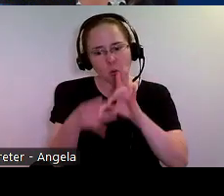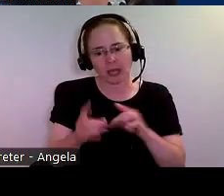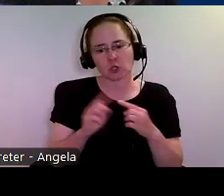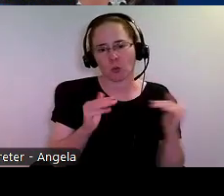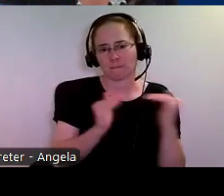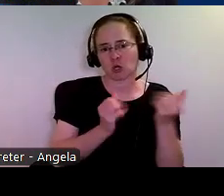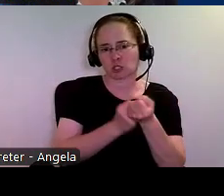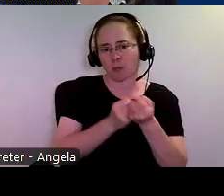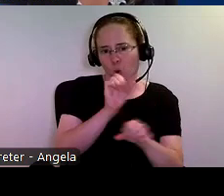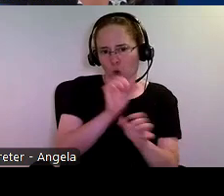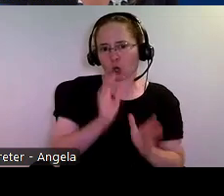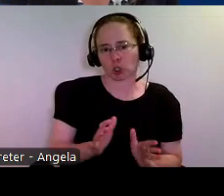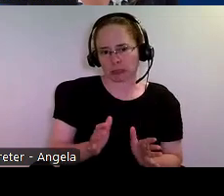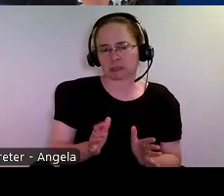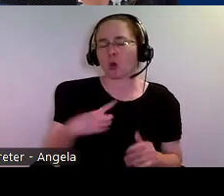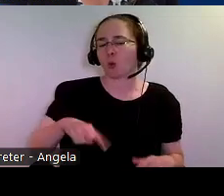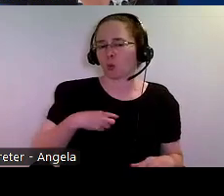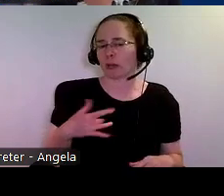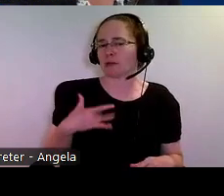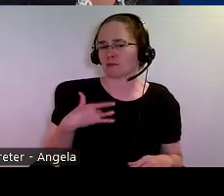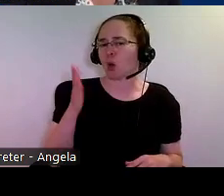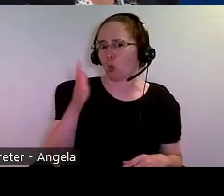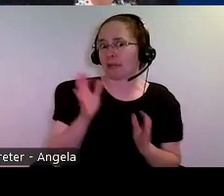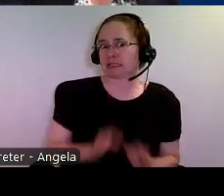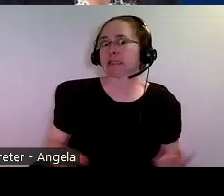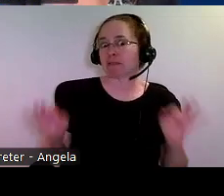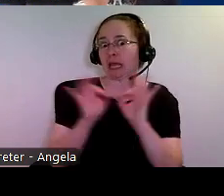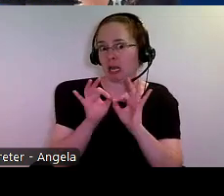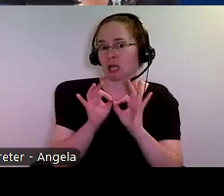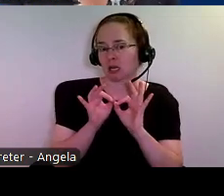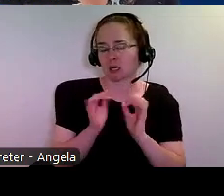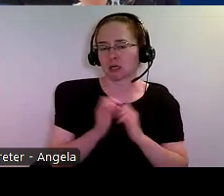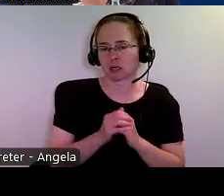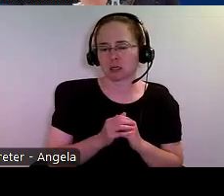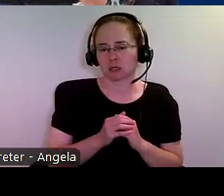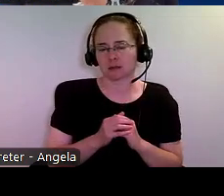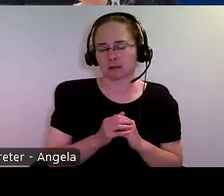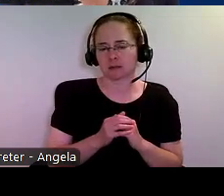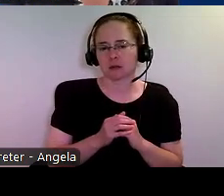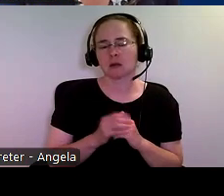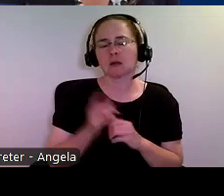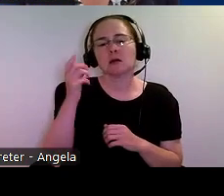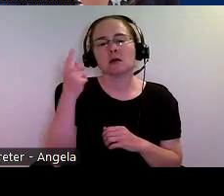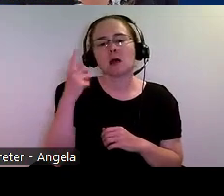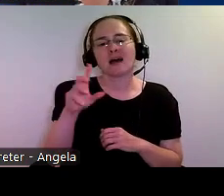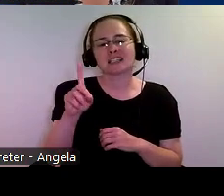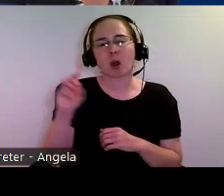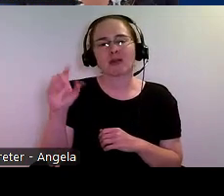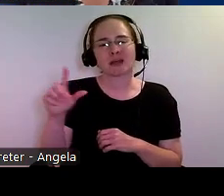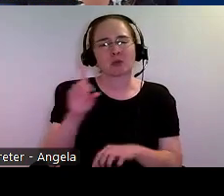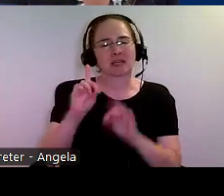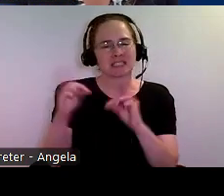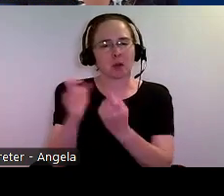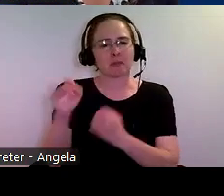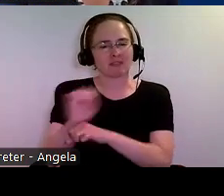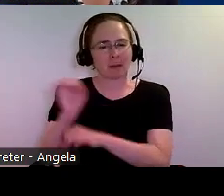support workers that we think will be significant. The Department of Labor collects data